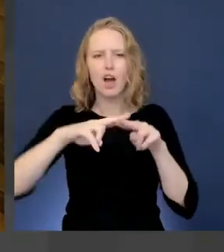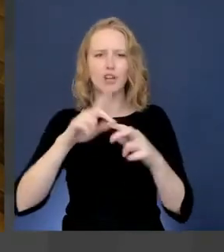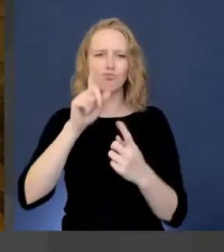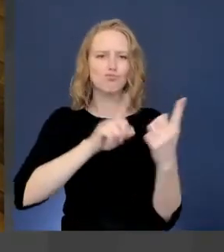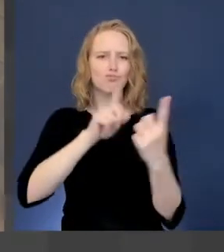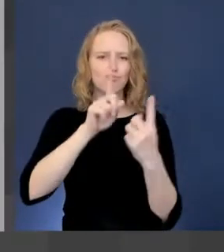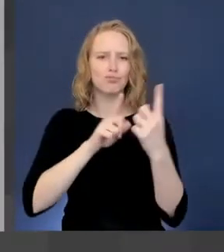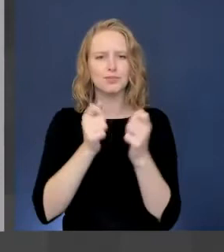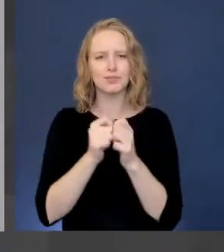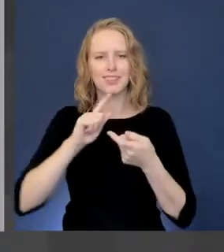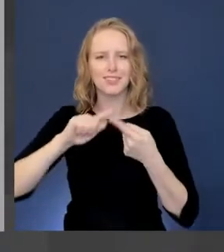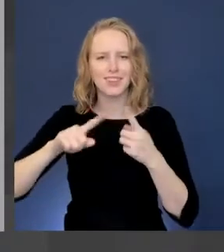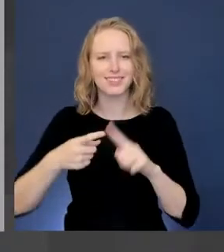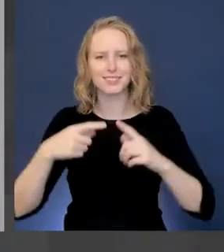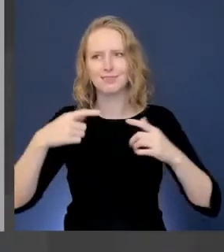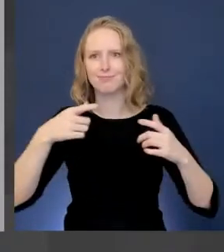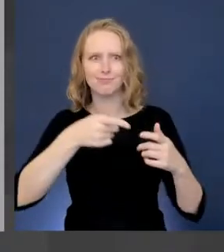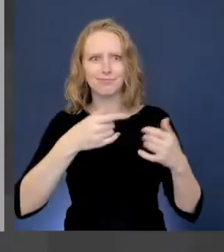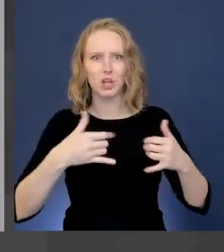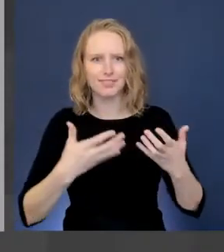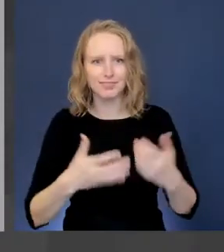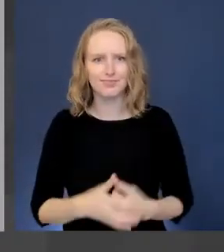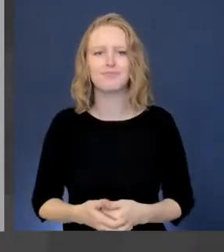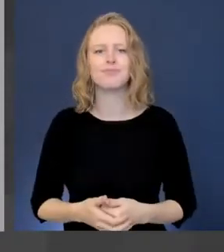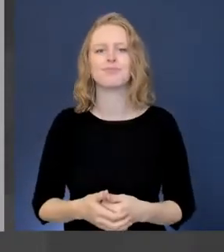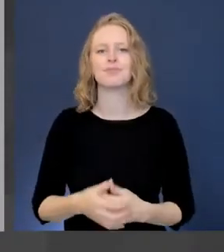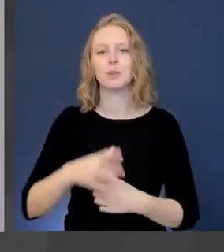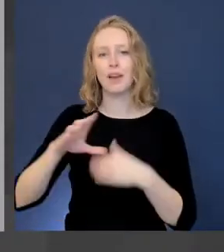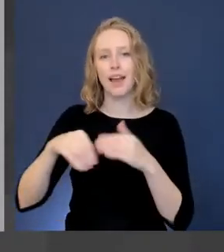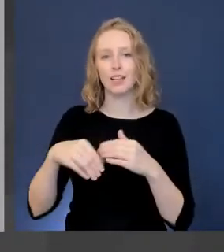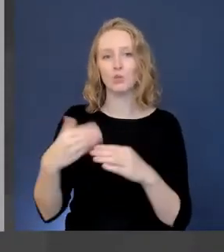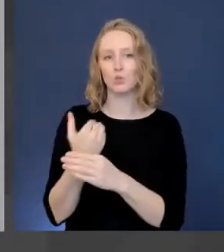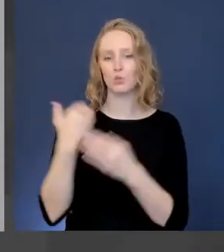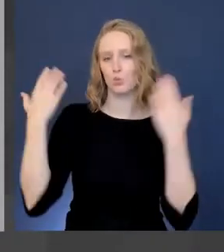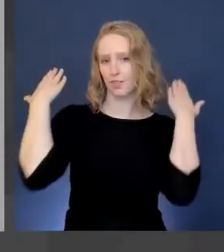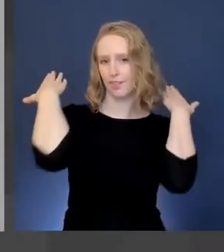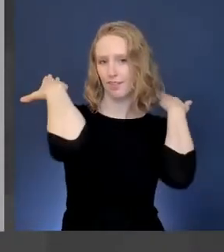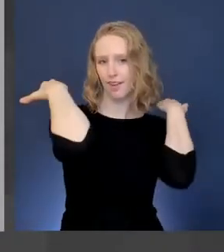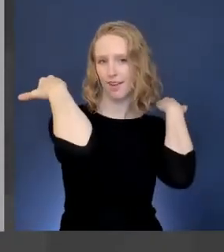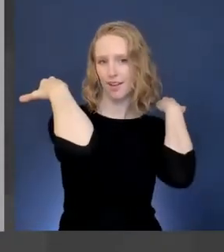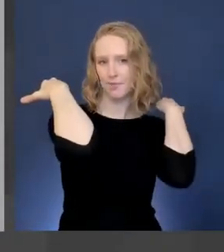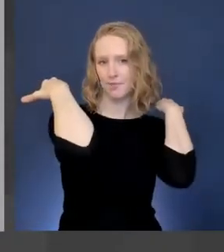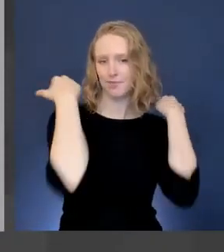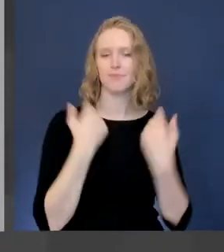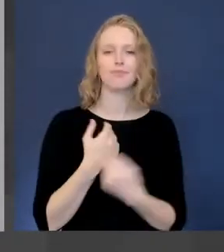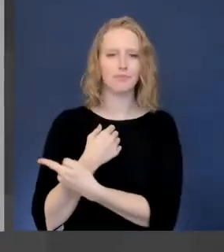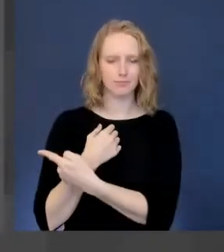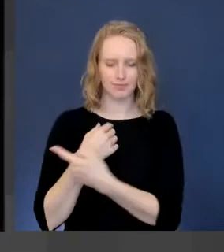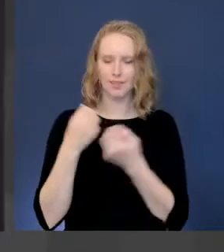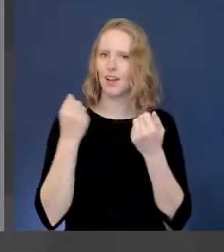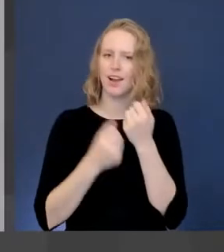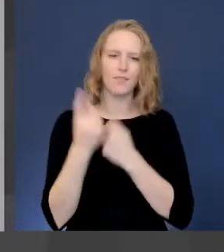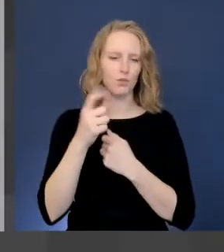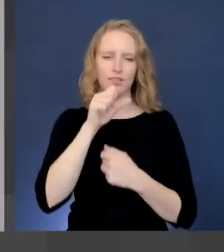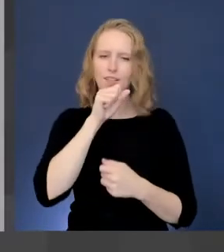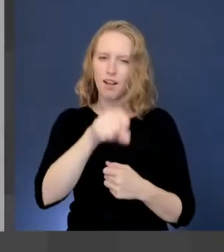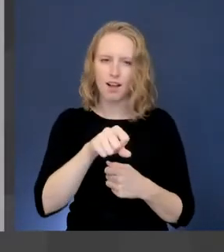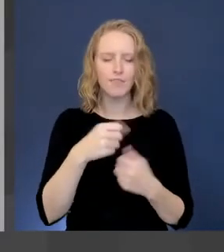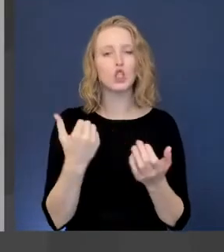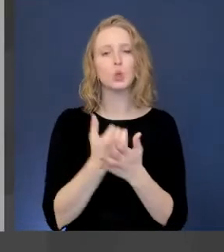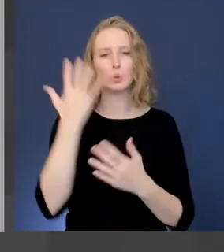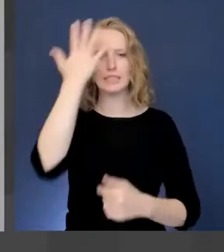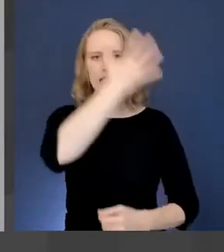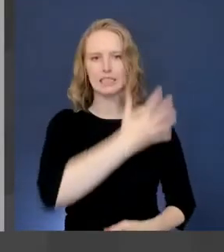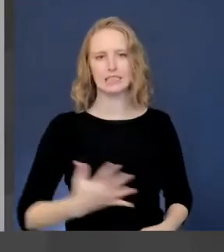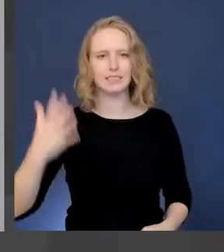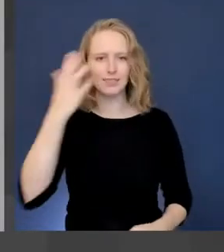here, having a party. Also, we added tons of new capes, because everyone loves capes. They do. And tons of new skins, just in case